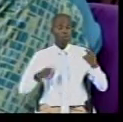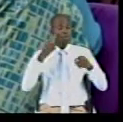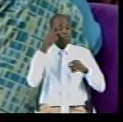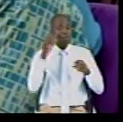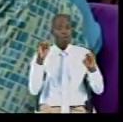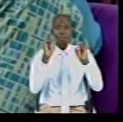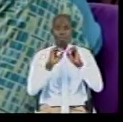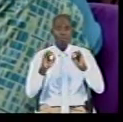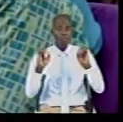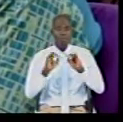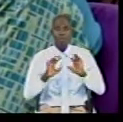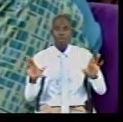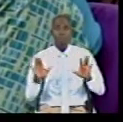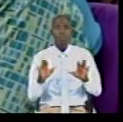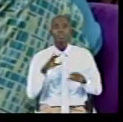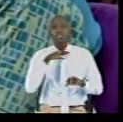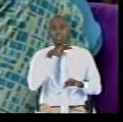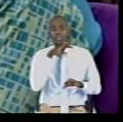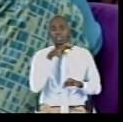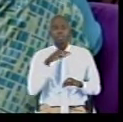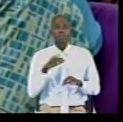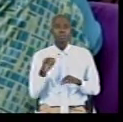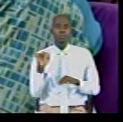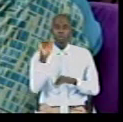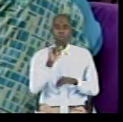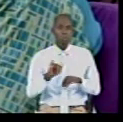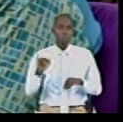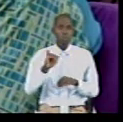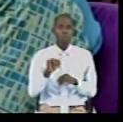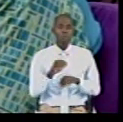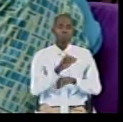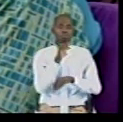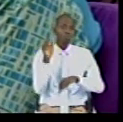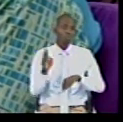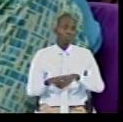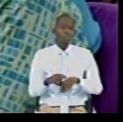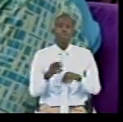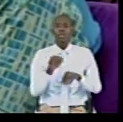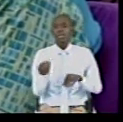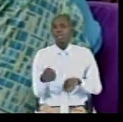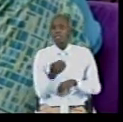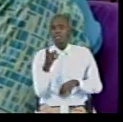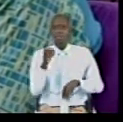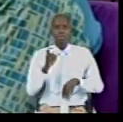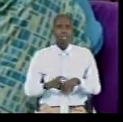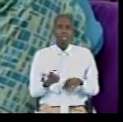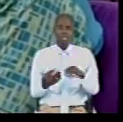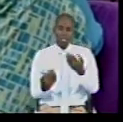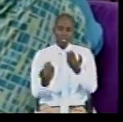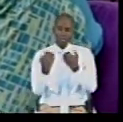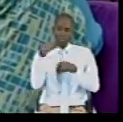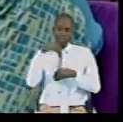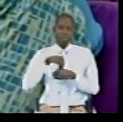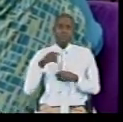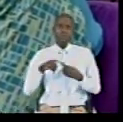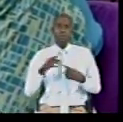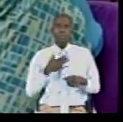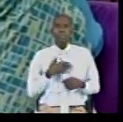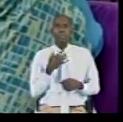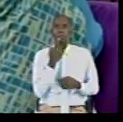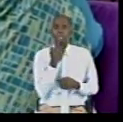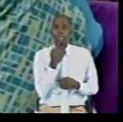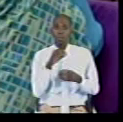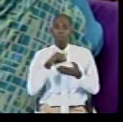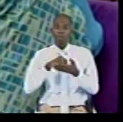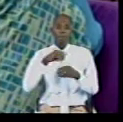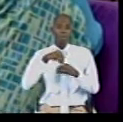common or unclean hath at any time entered into my mouth. Verse 9.